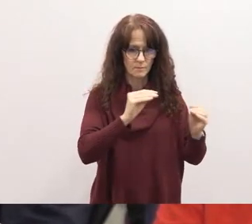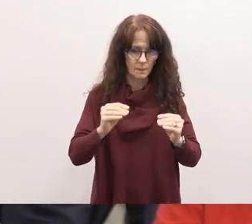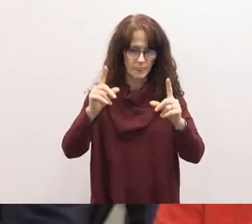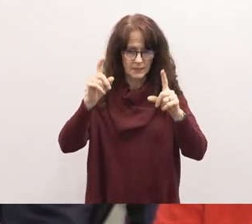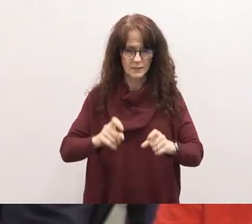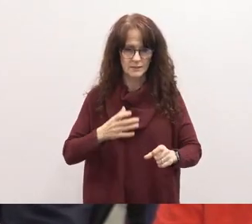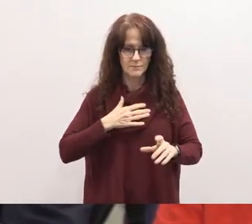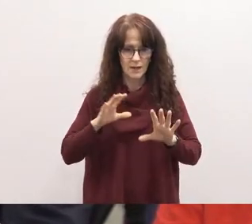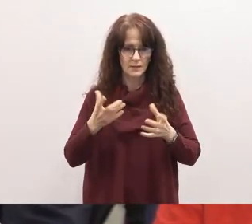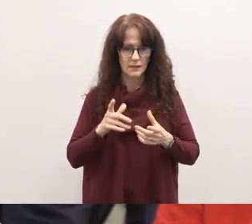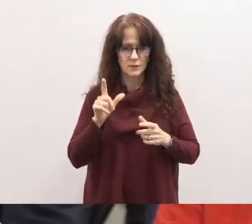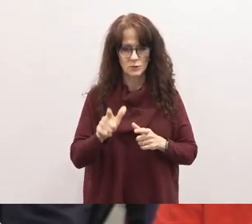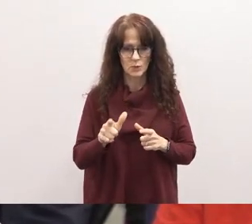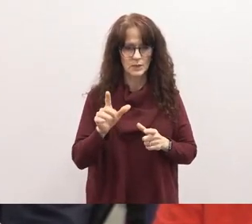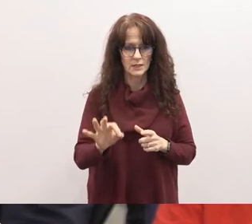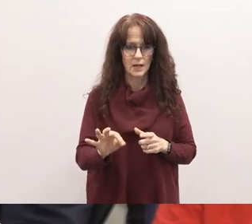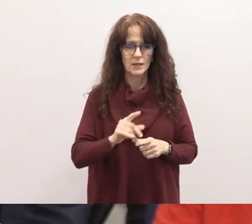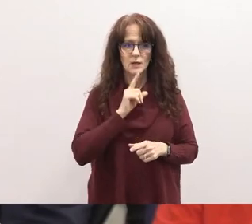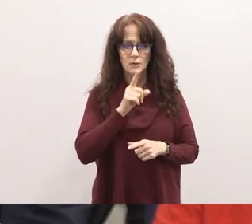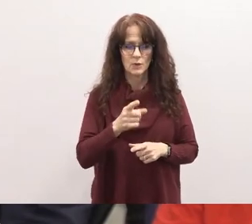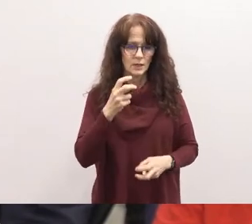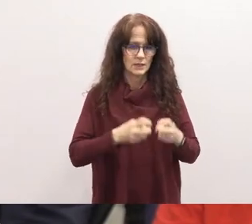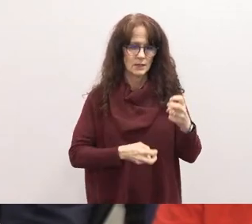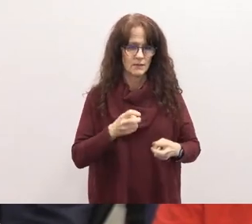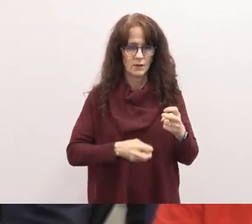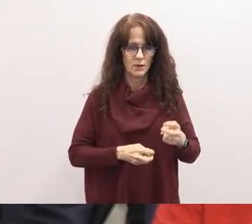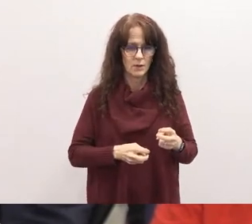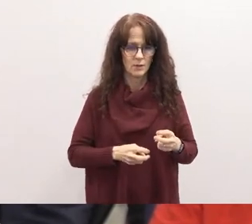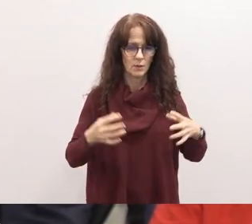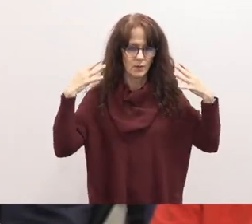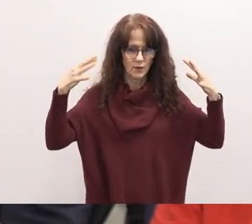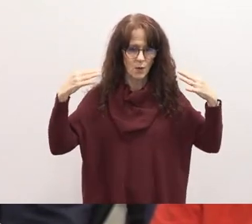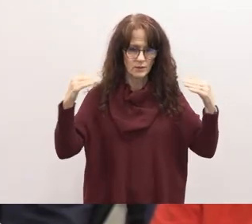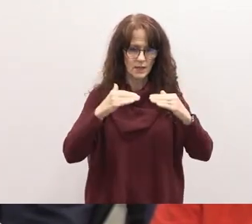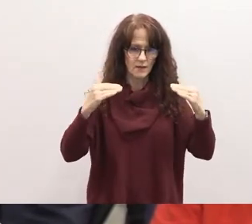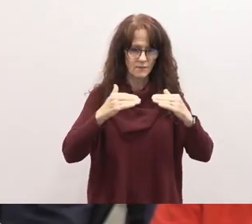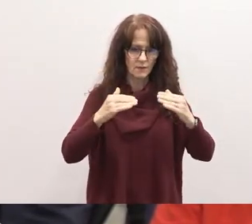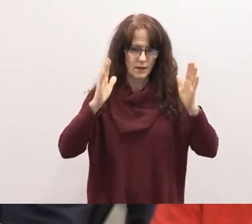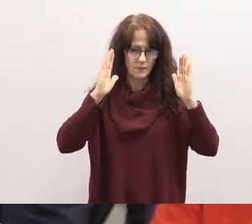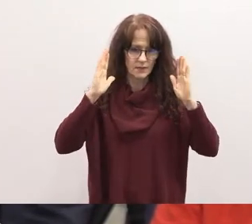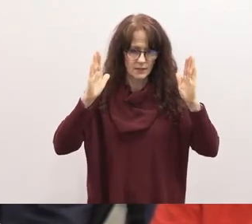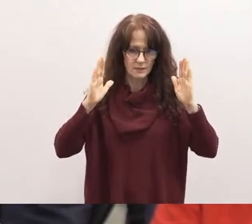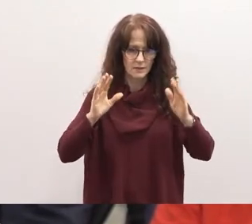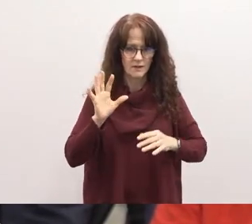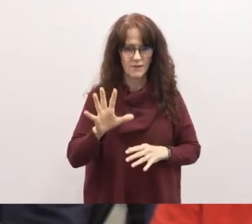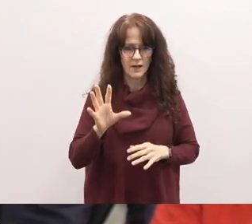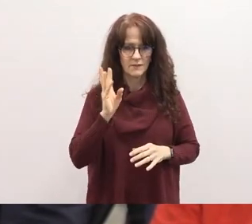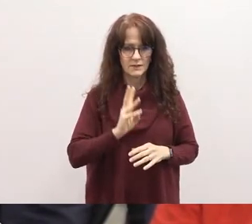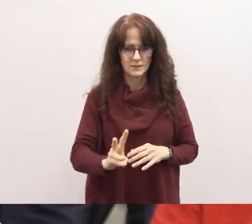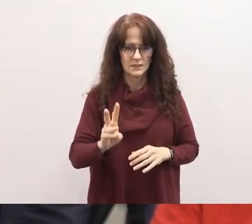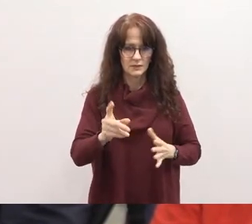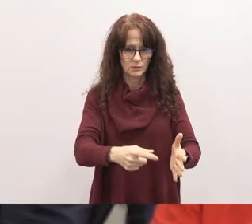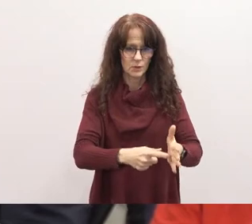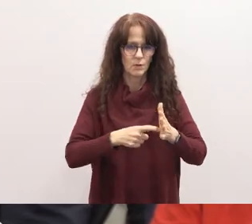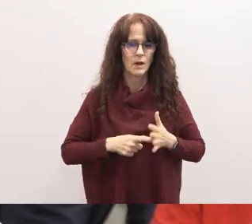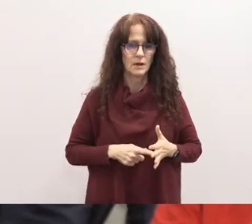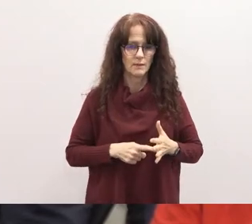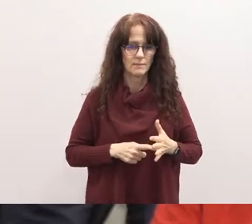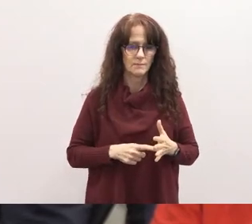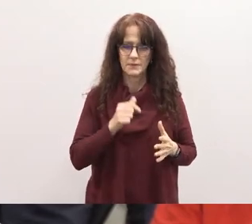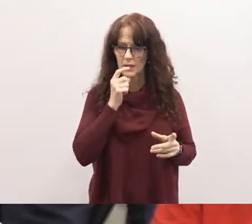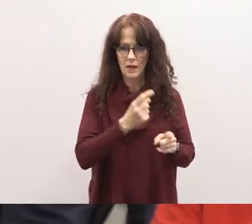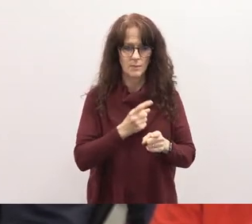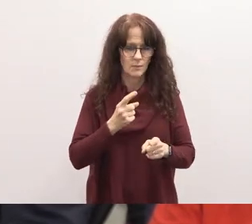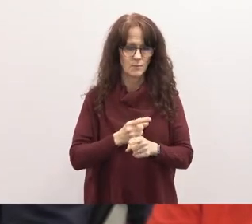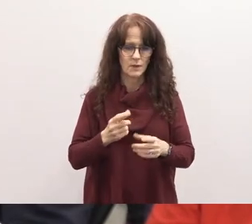my class of 29 is extremely difficult with the noise level and the attention that 5 to 6 year olds require. It's not